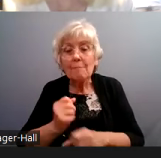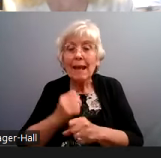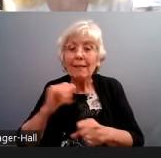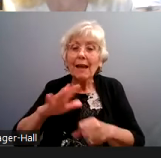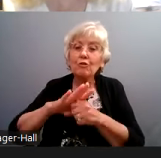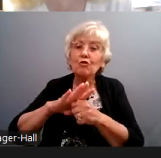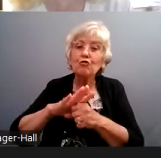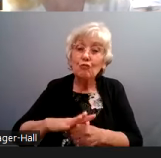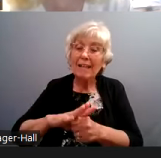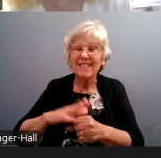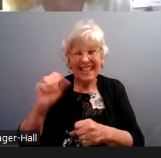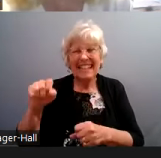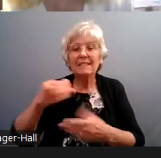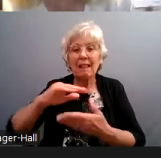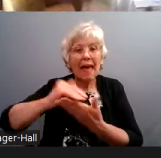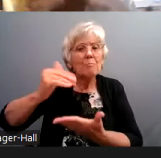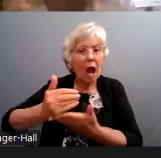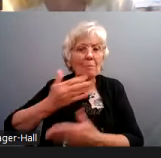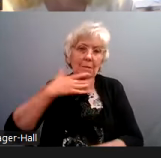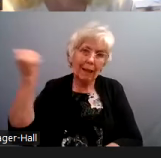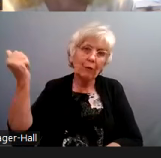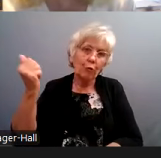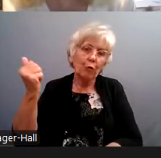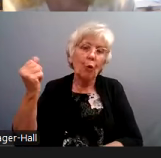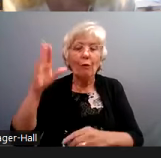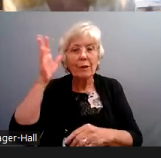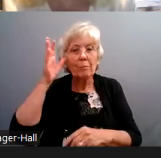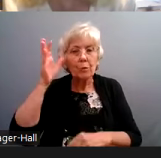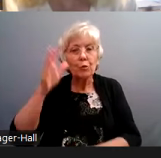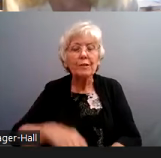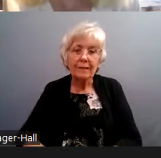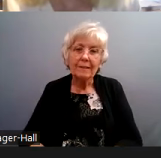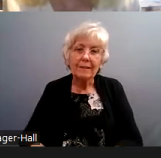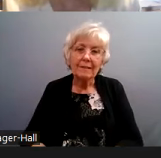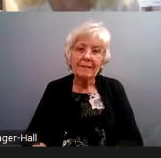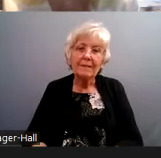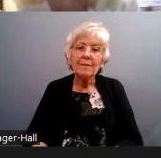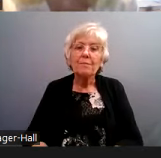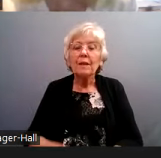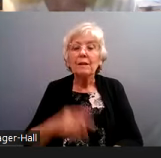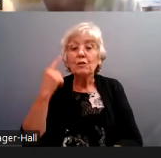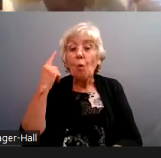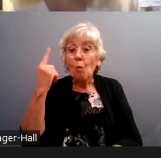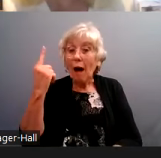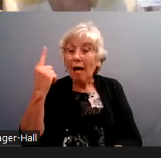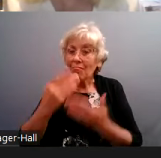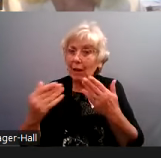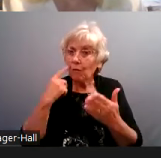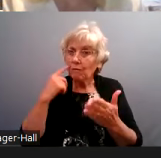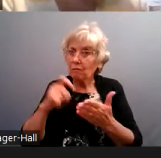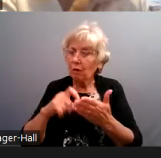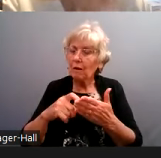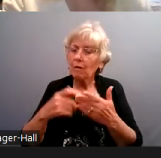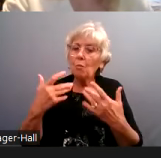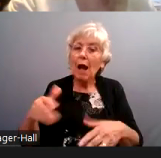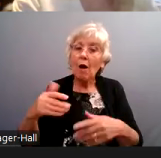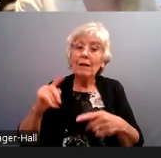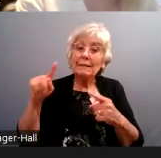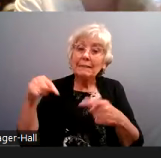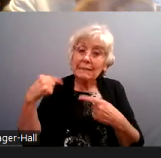on the cats. And I can tell you a huge difference that we've all seen since we implemented the